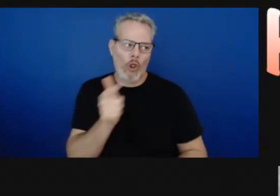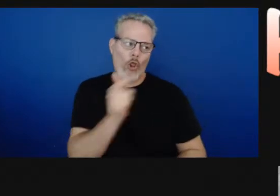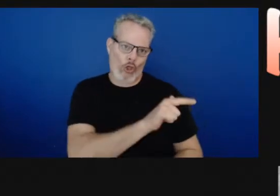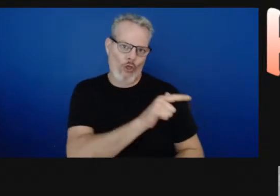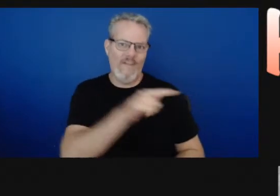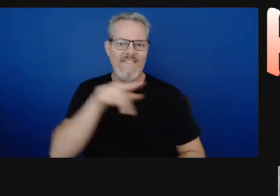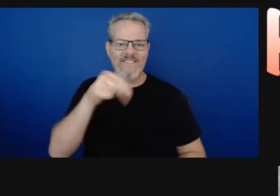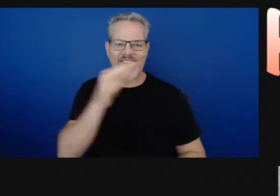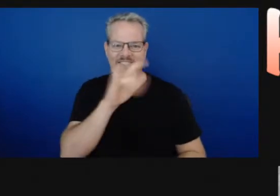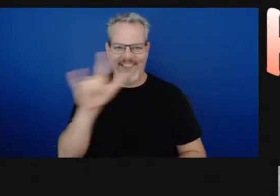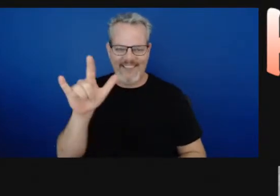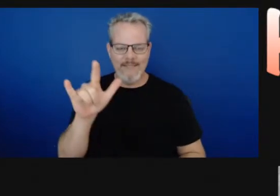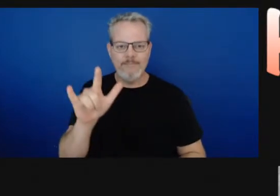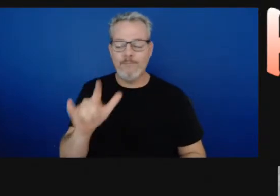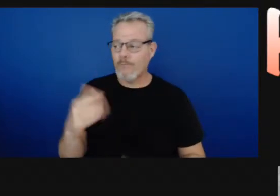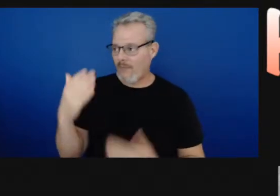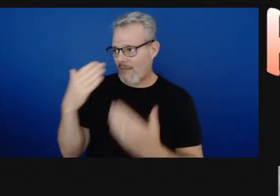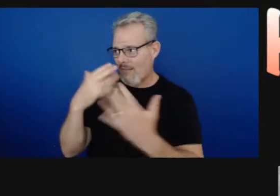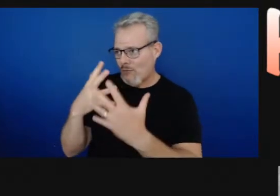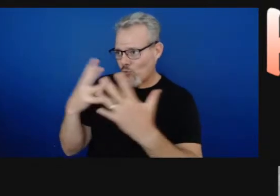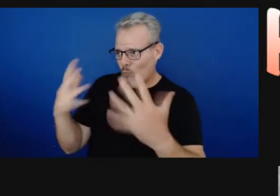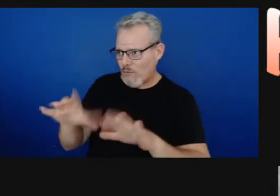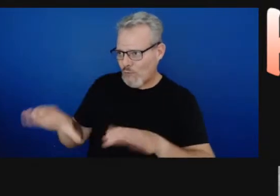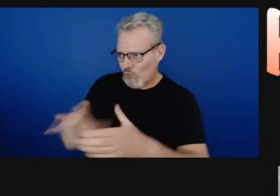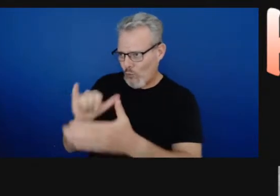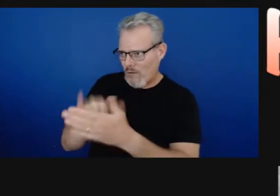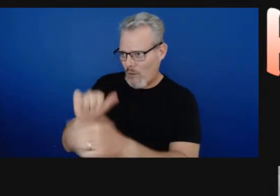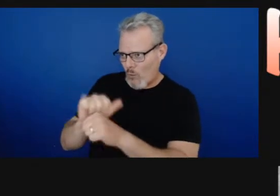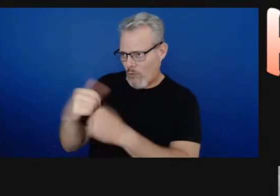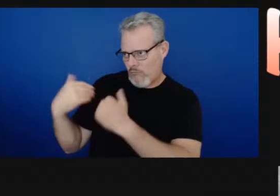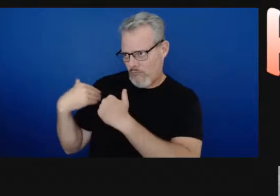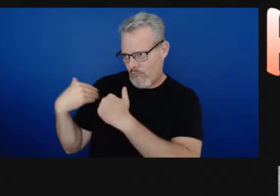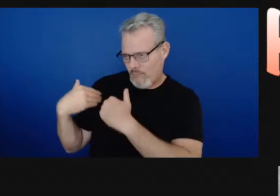and collecting questions for us. We're going to do our update